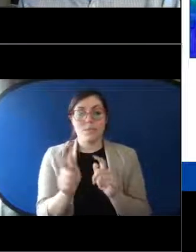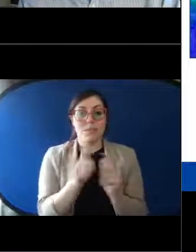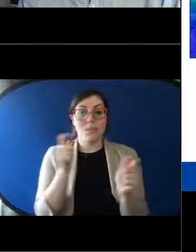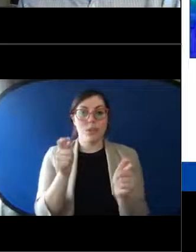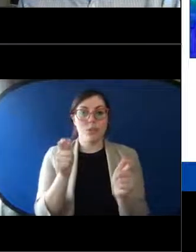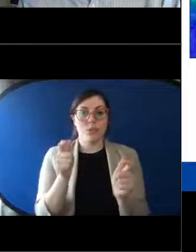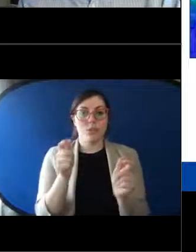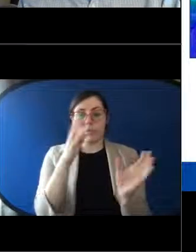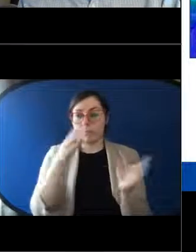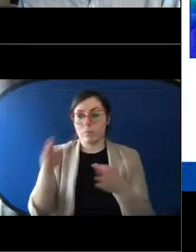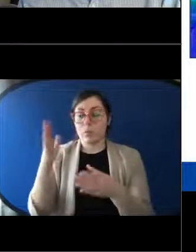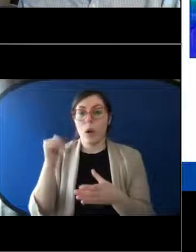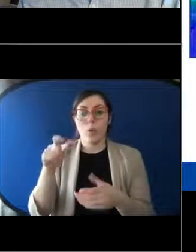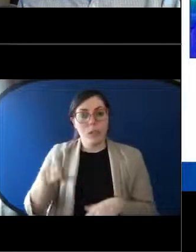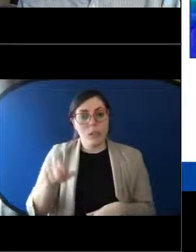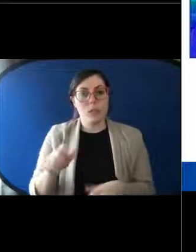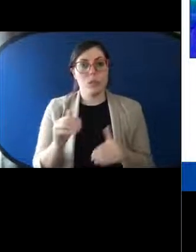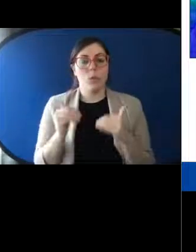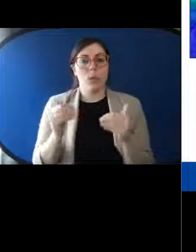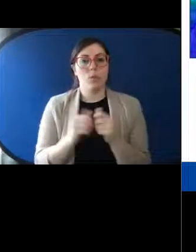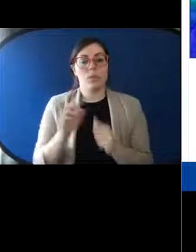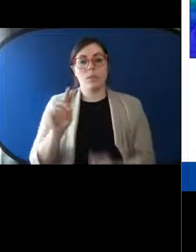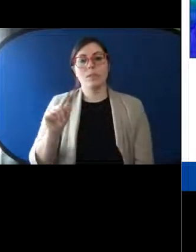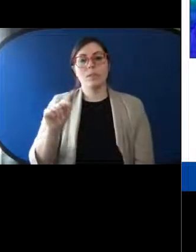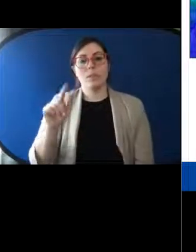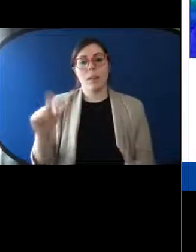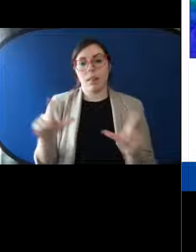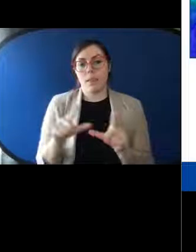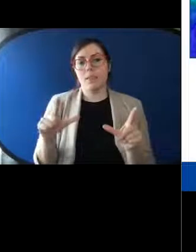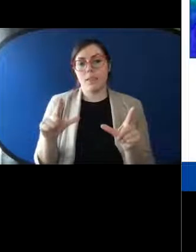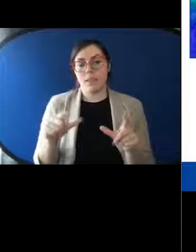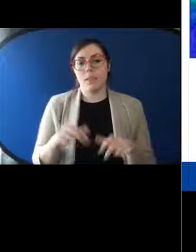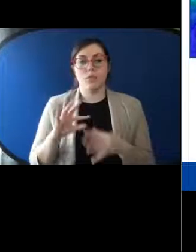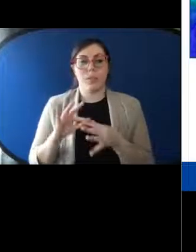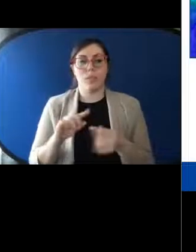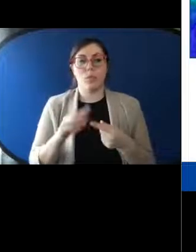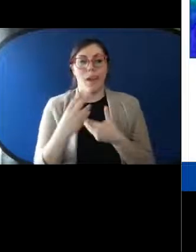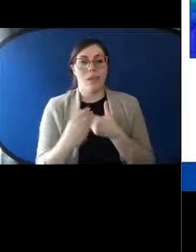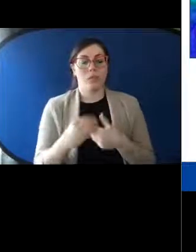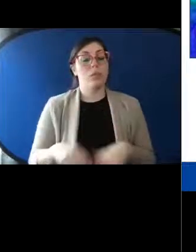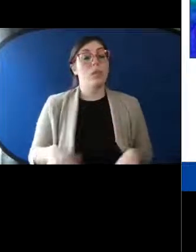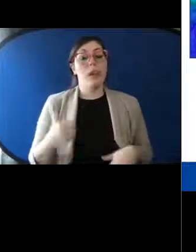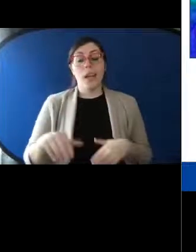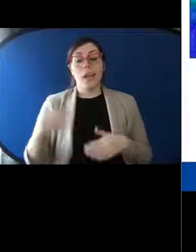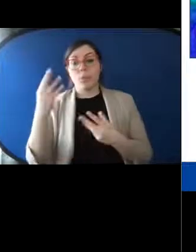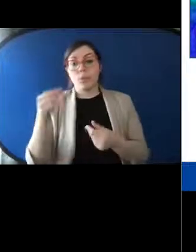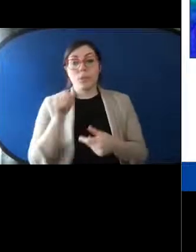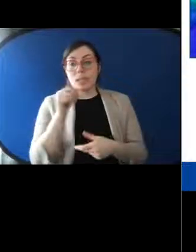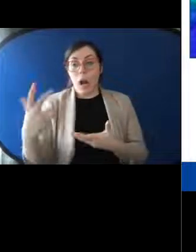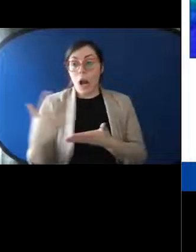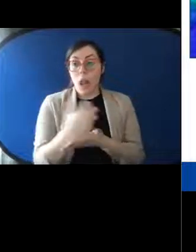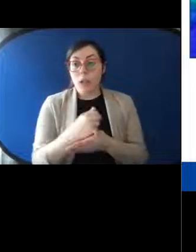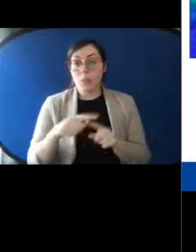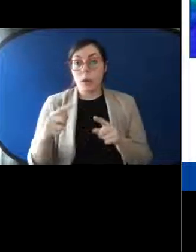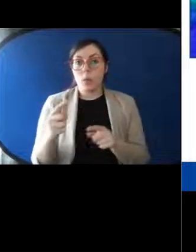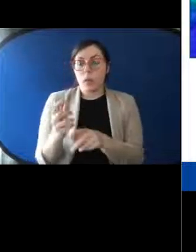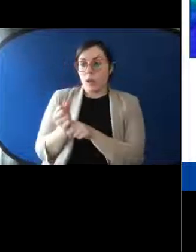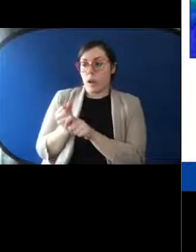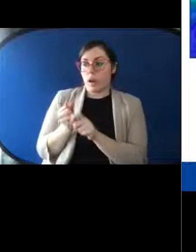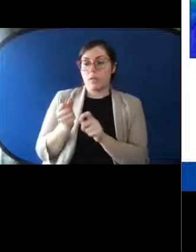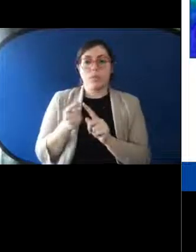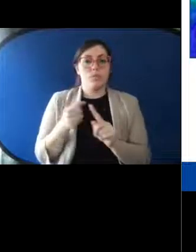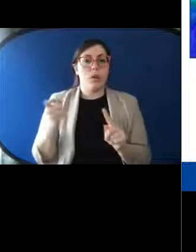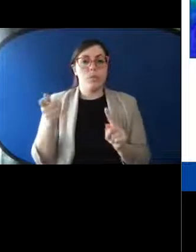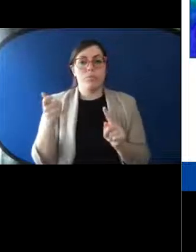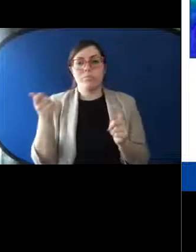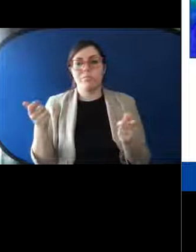data licensing, and this is related to external data. So that is data that we didn't collect, but rather we acquired it opportunistically or it